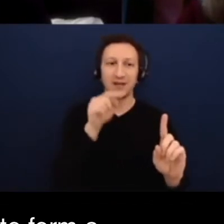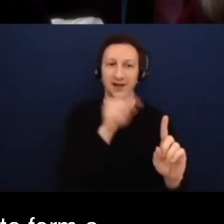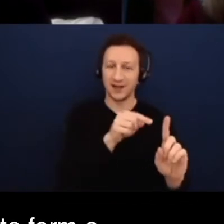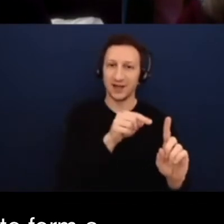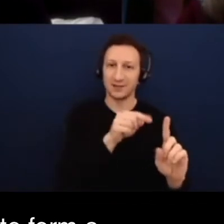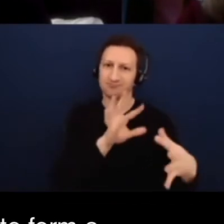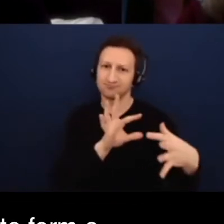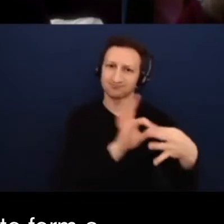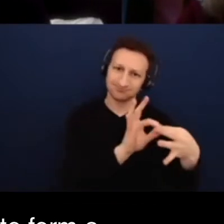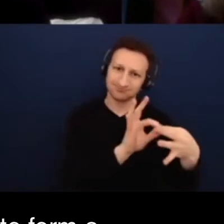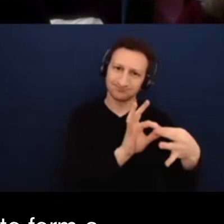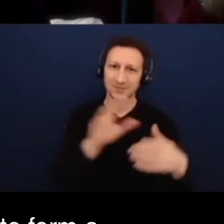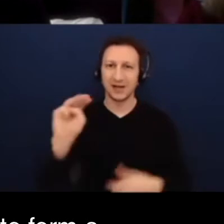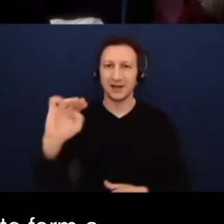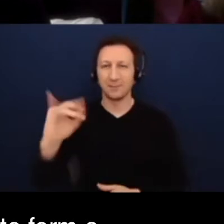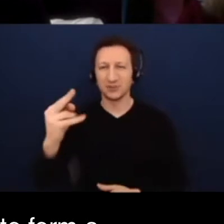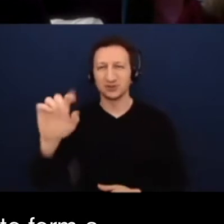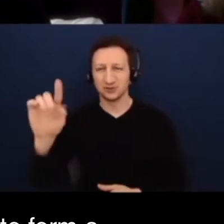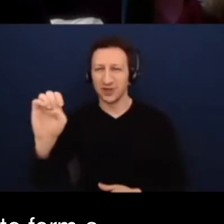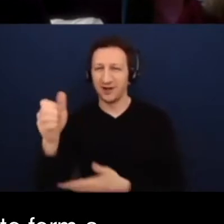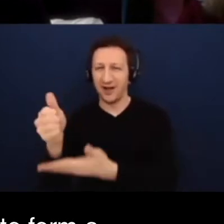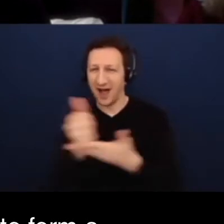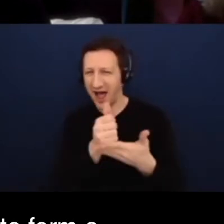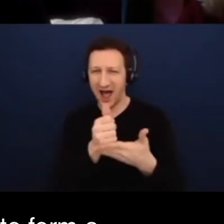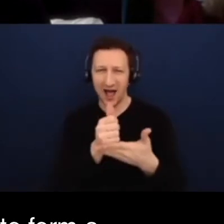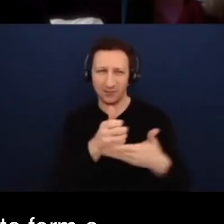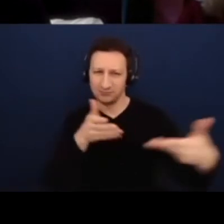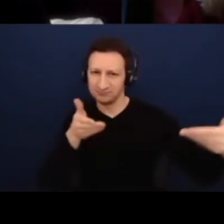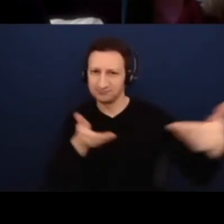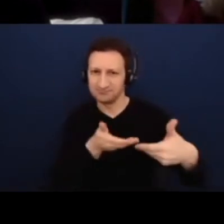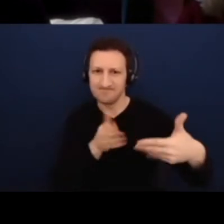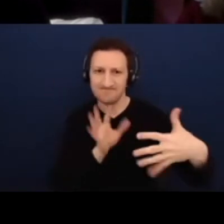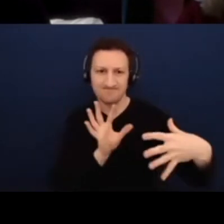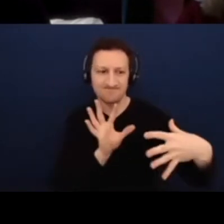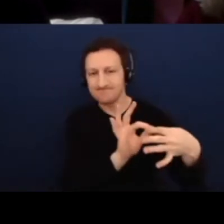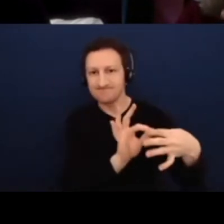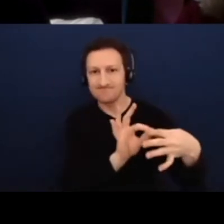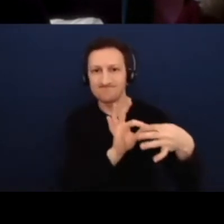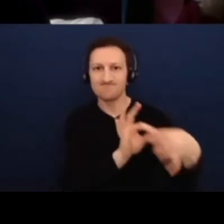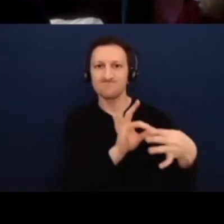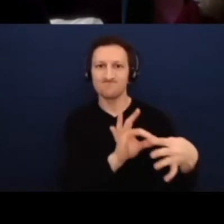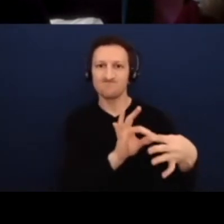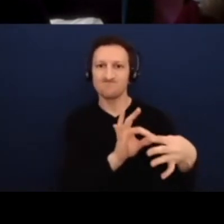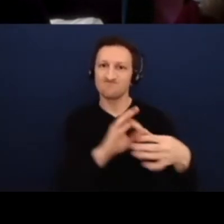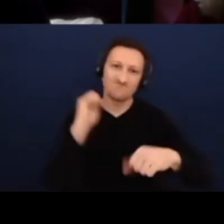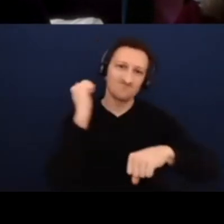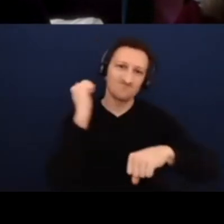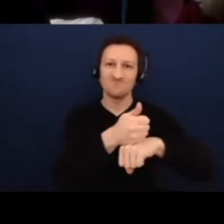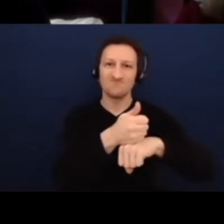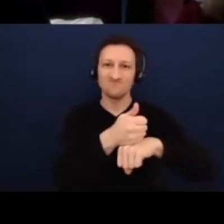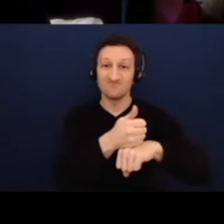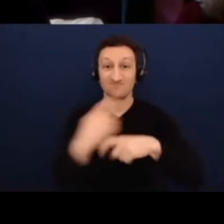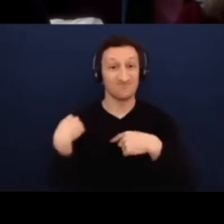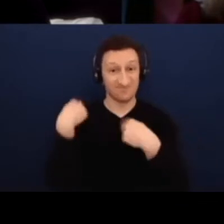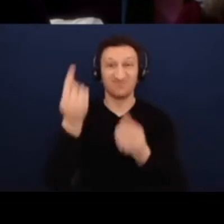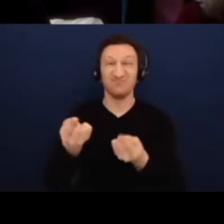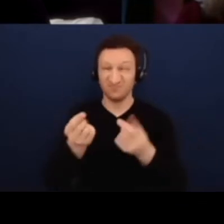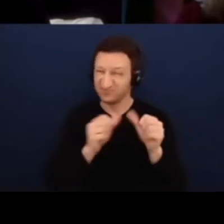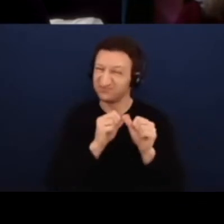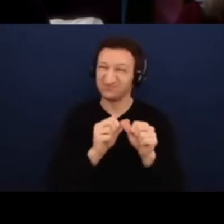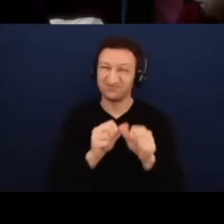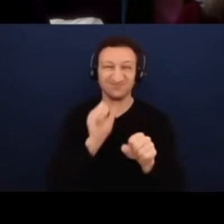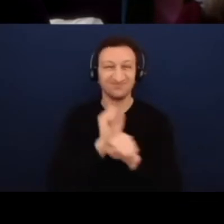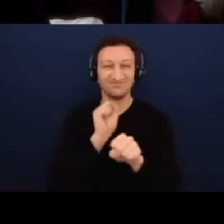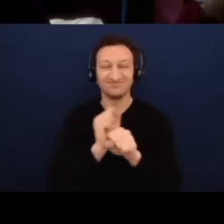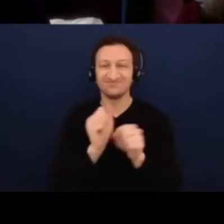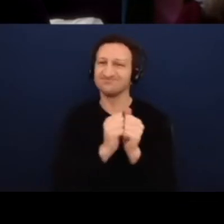to form a really solid foundation with, a really great relationship with. And I'm very proud to say